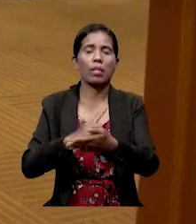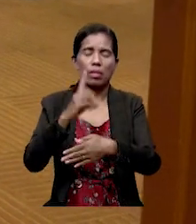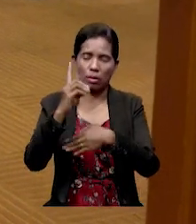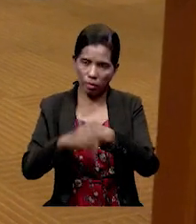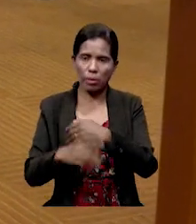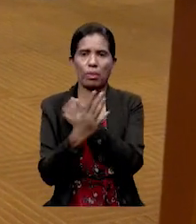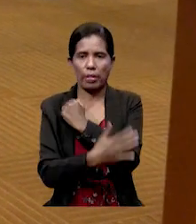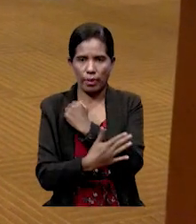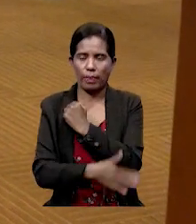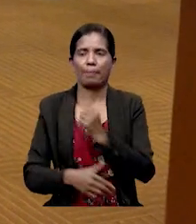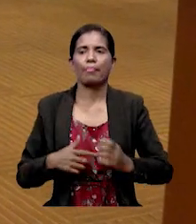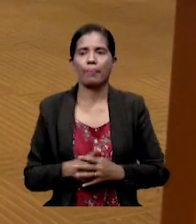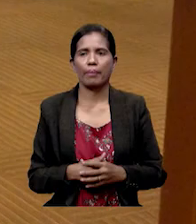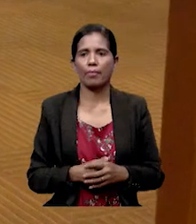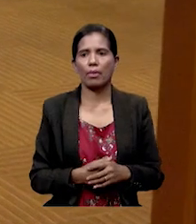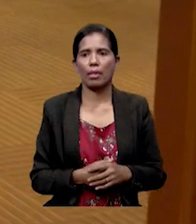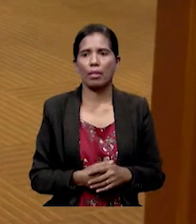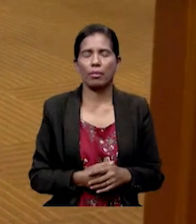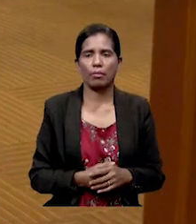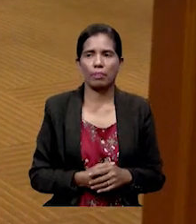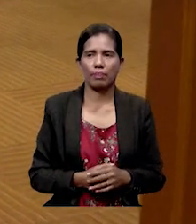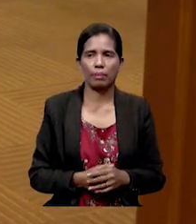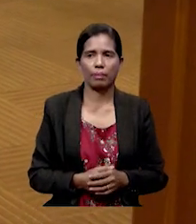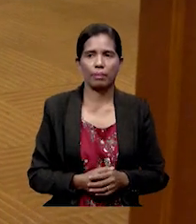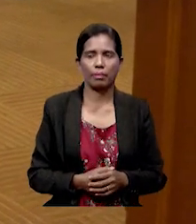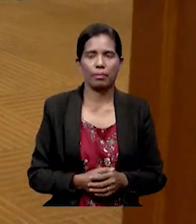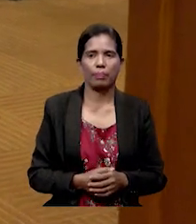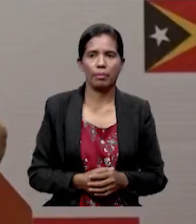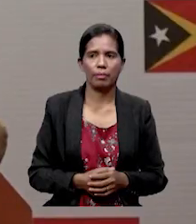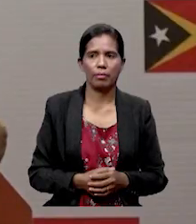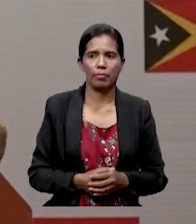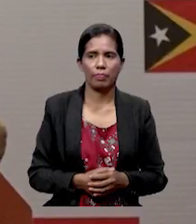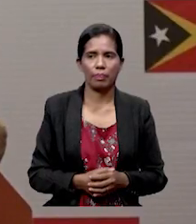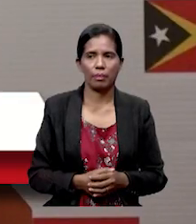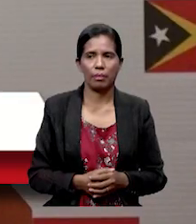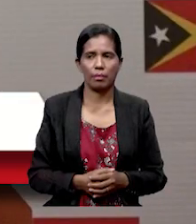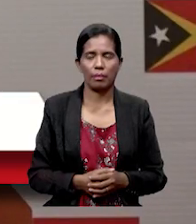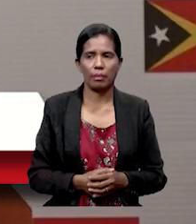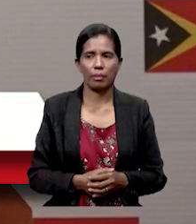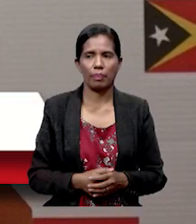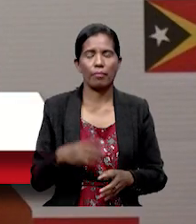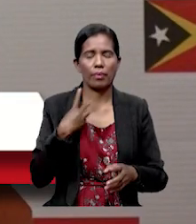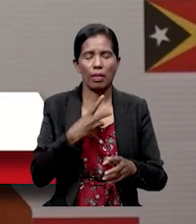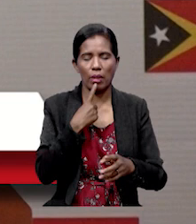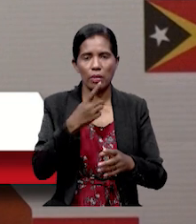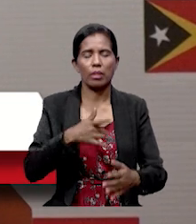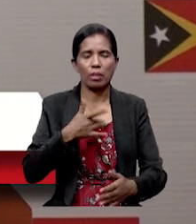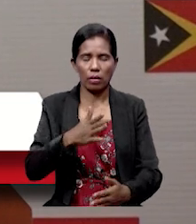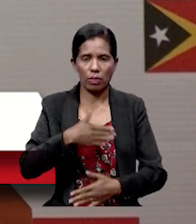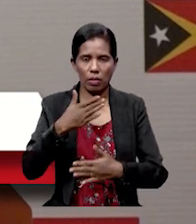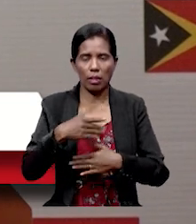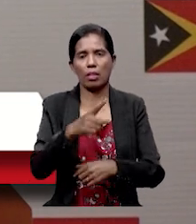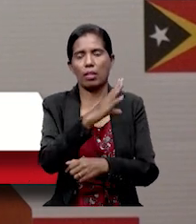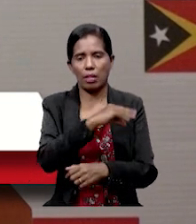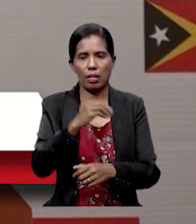nação ninian. I'm very much an admirer of Poland, of your history. I had a professor in New York